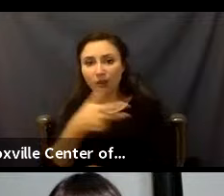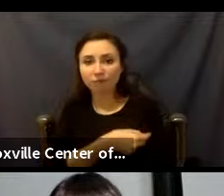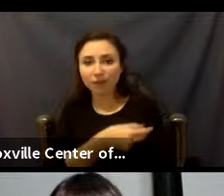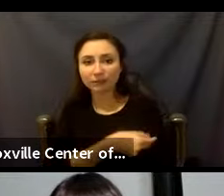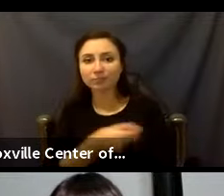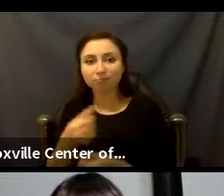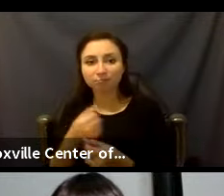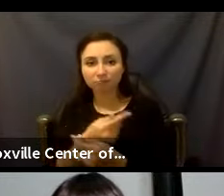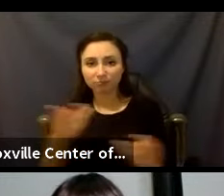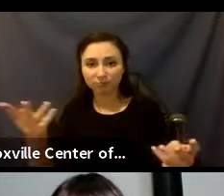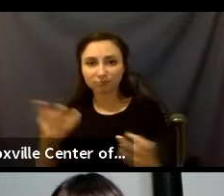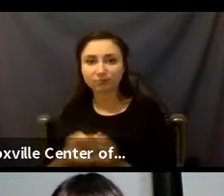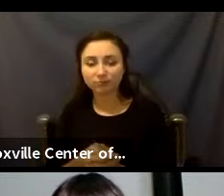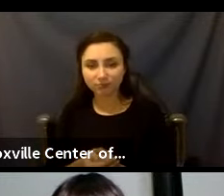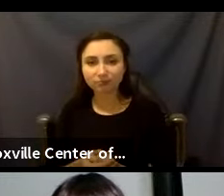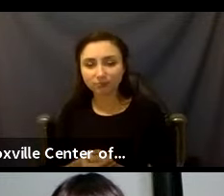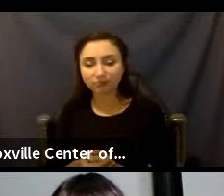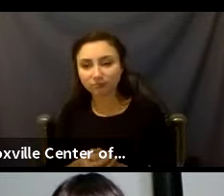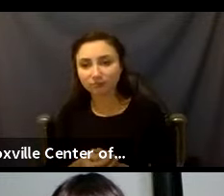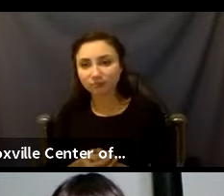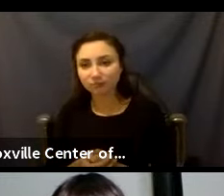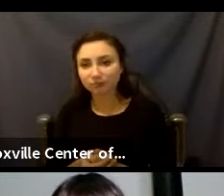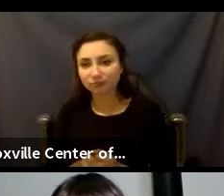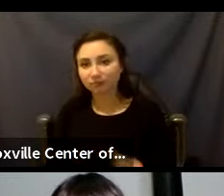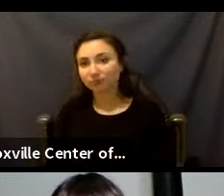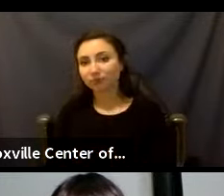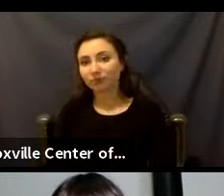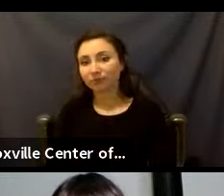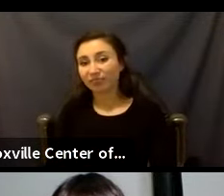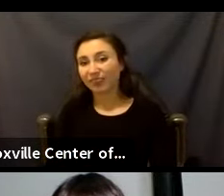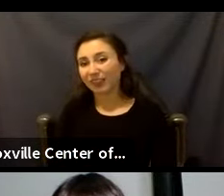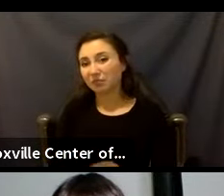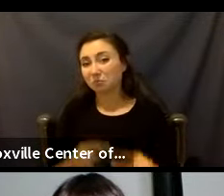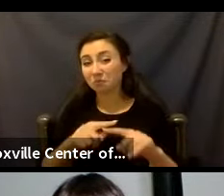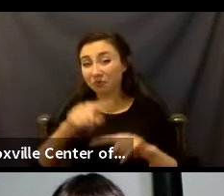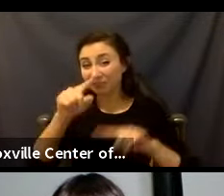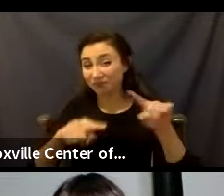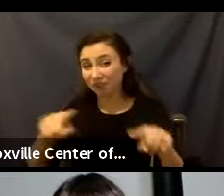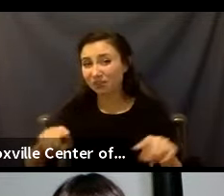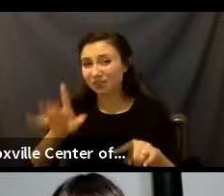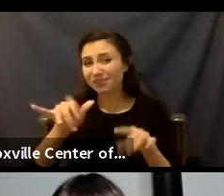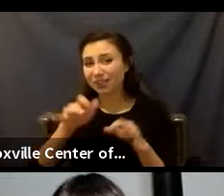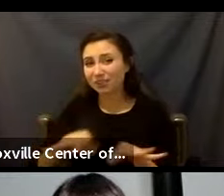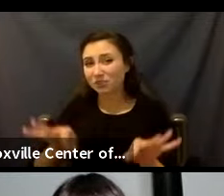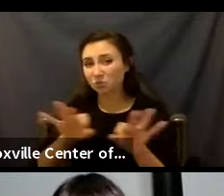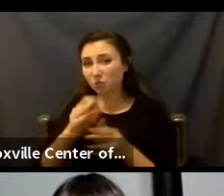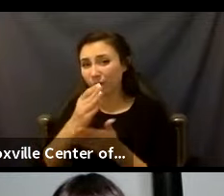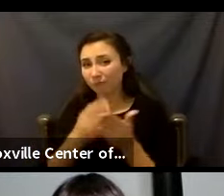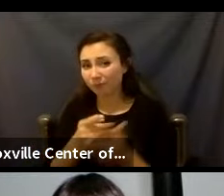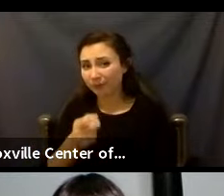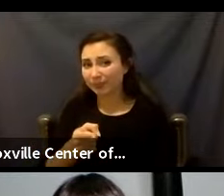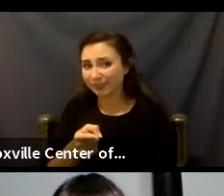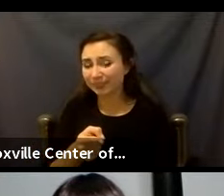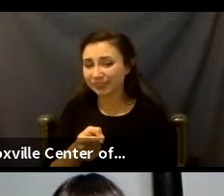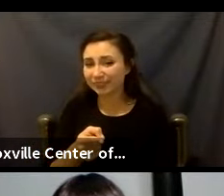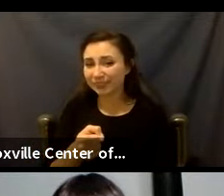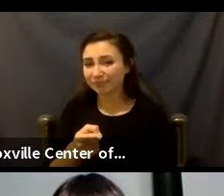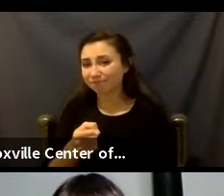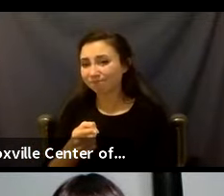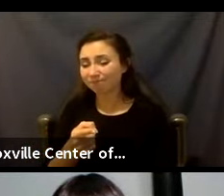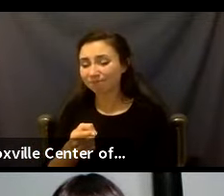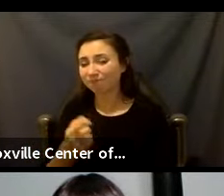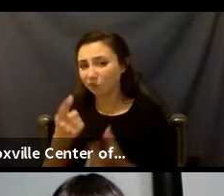vaccinating, as that even with the variants is a very important piece of us, piece of what we're